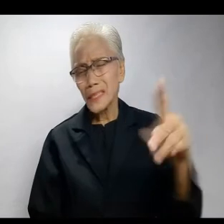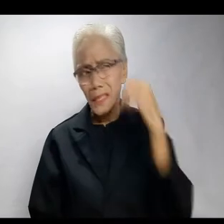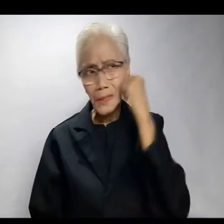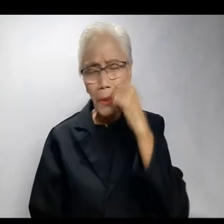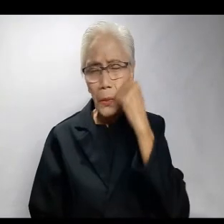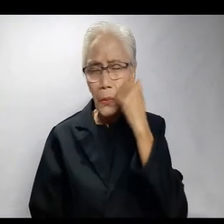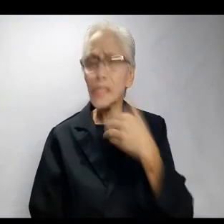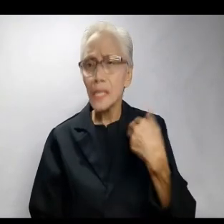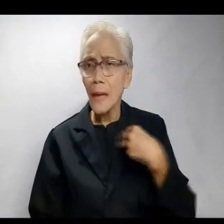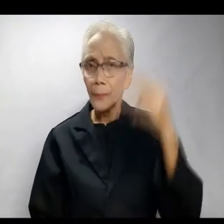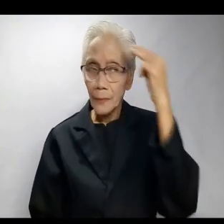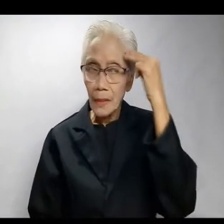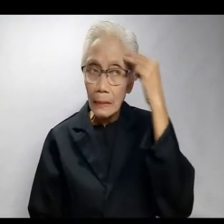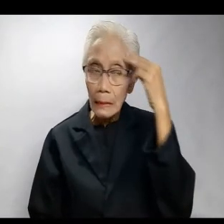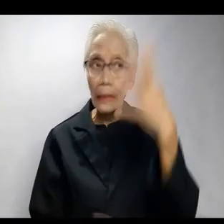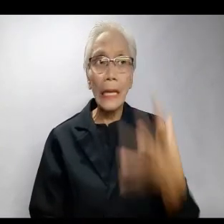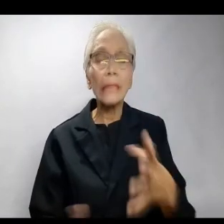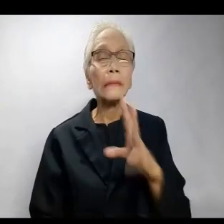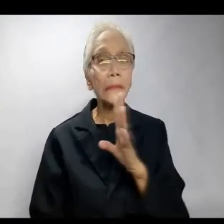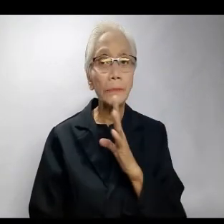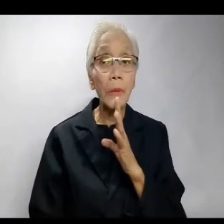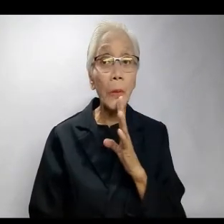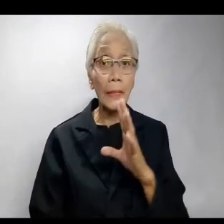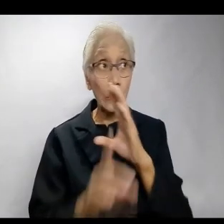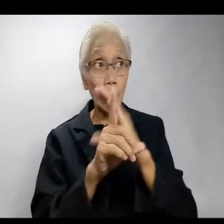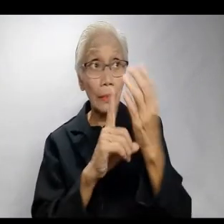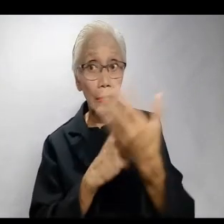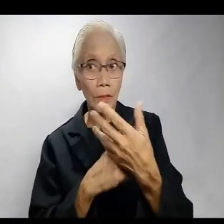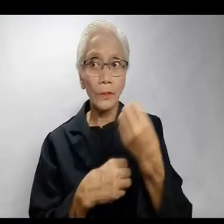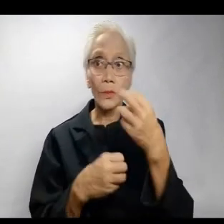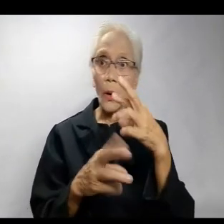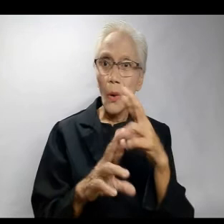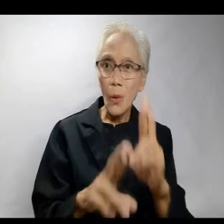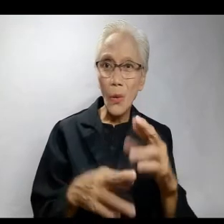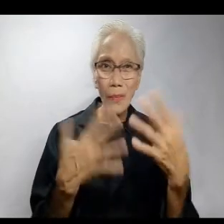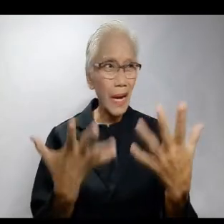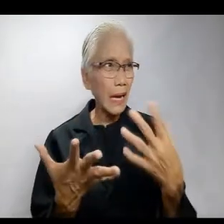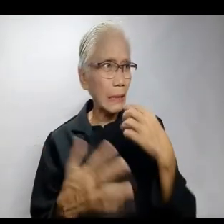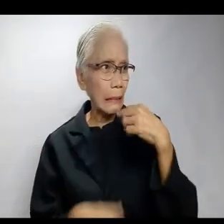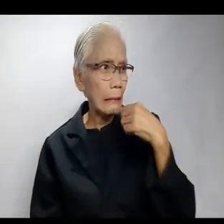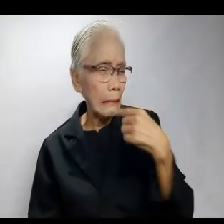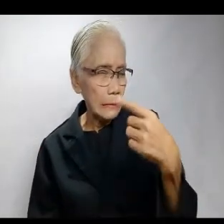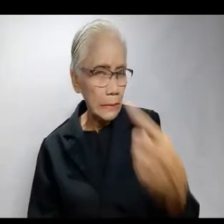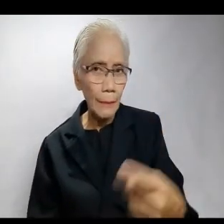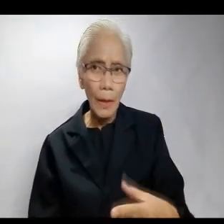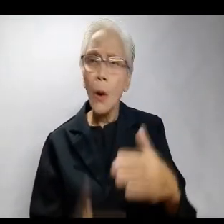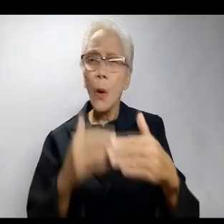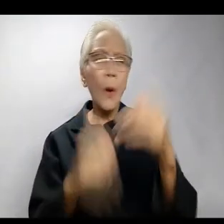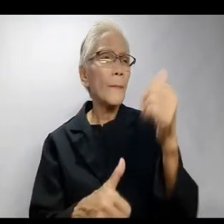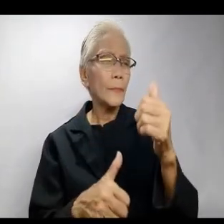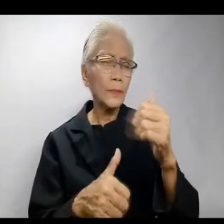A Pharisite always has mental unspoken conditions or acerbic commentaries